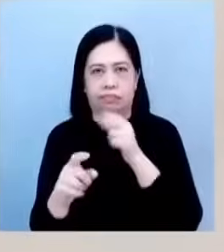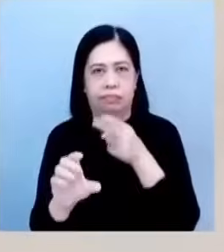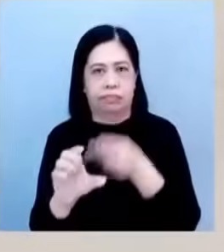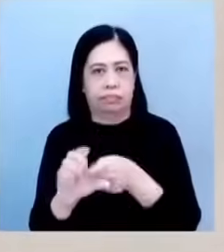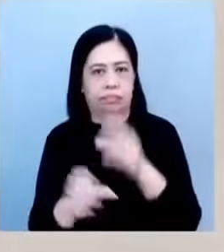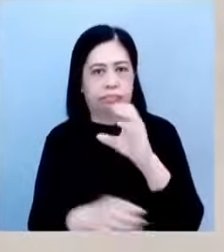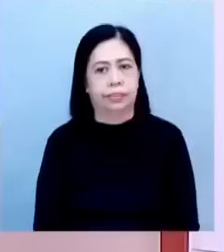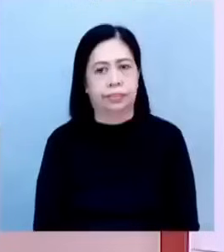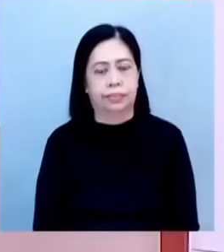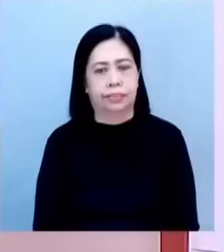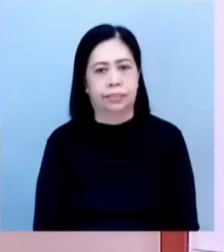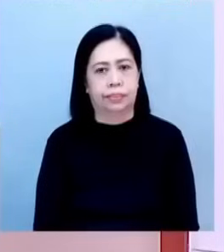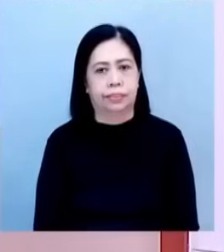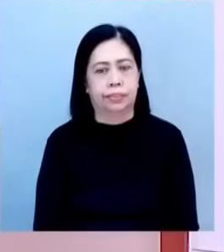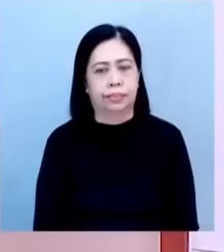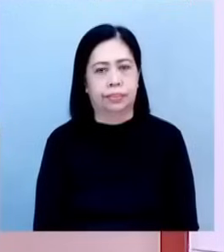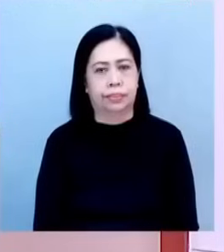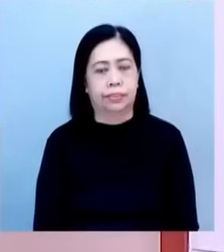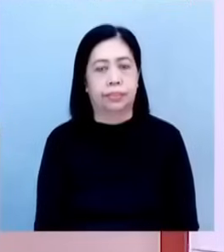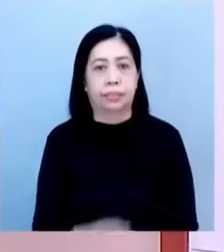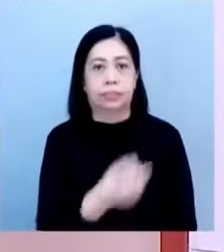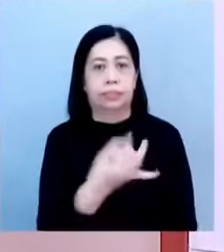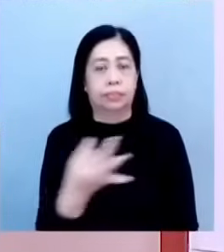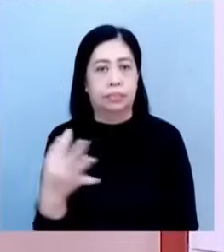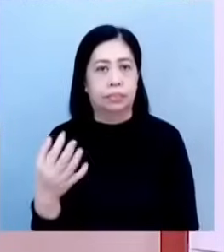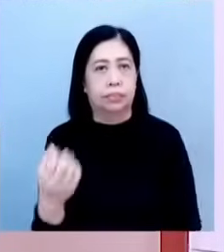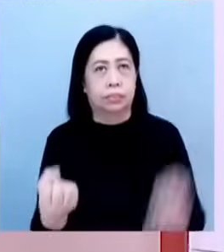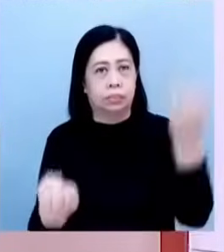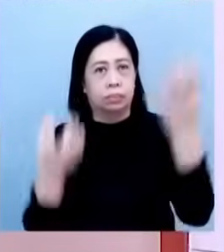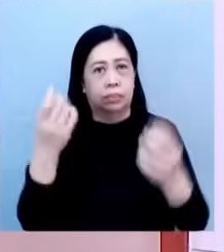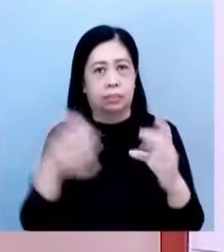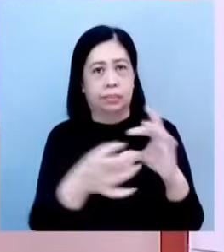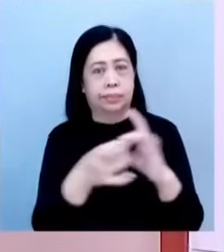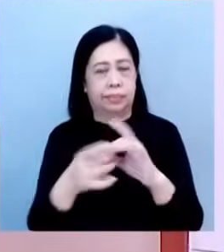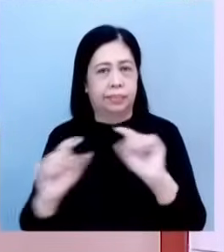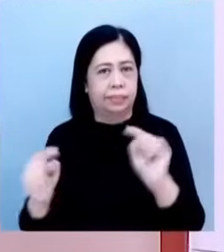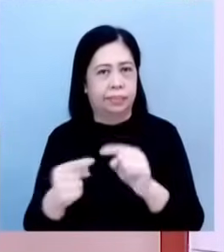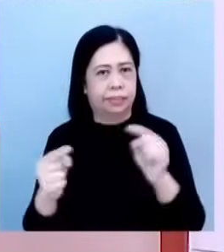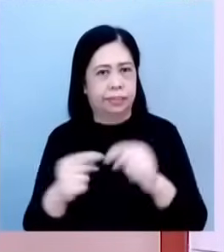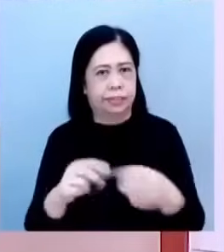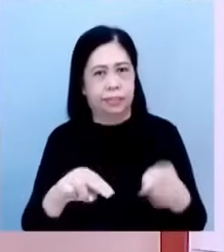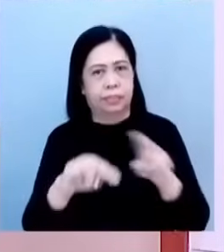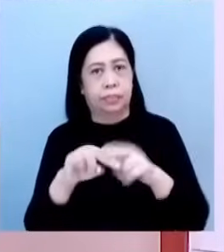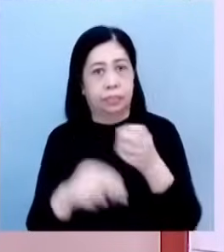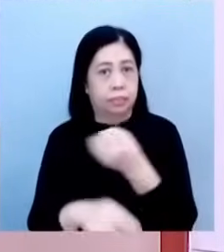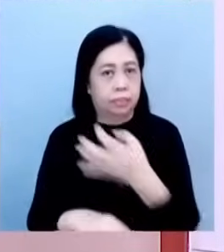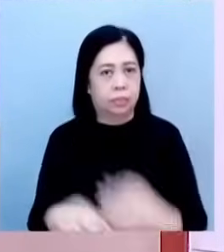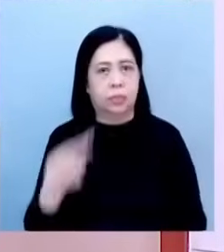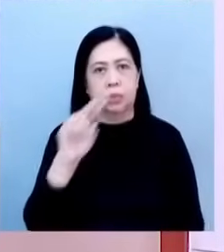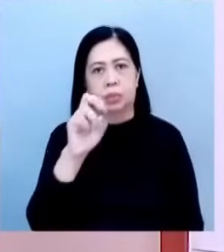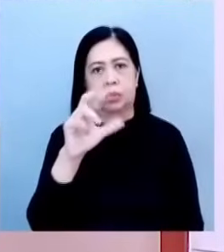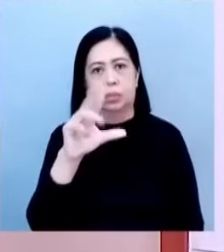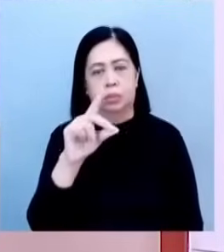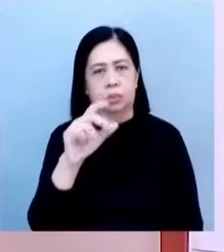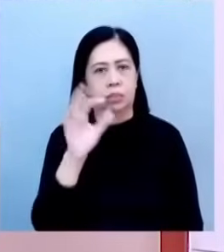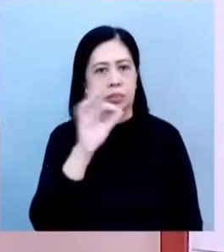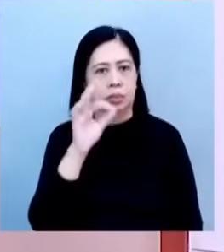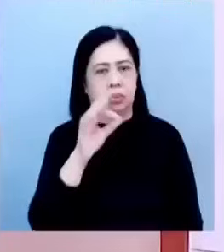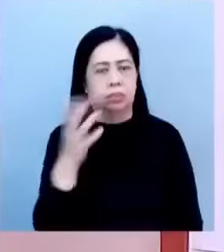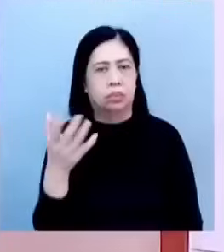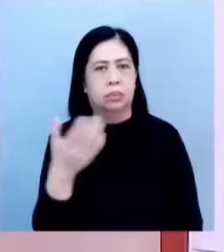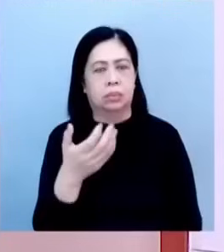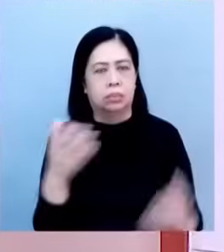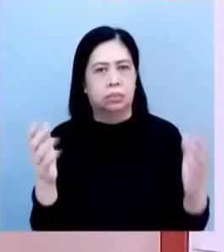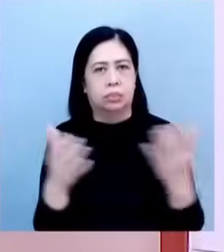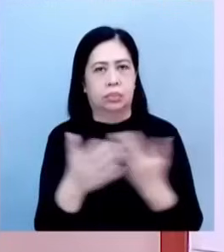cooperative. The number of firecracker-related injuries in the Philippines climbs to 231 as Filipinos rang in the new year. Let's get